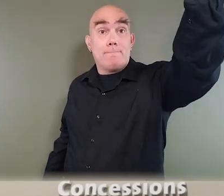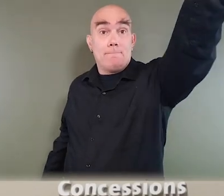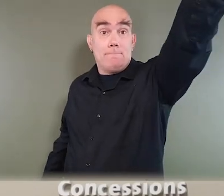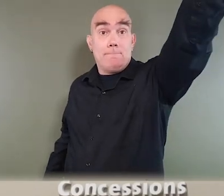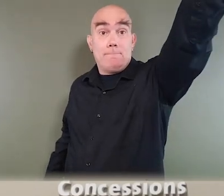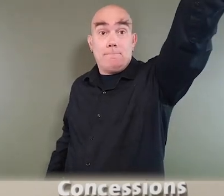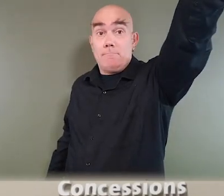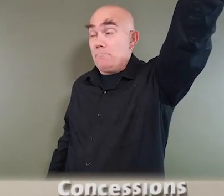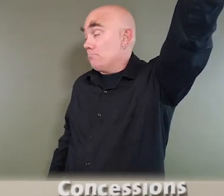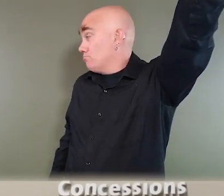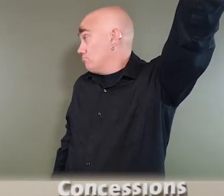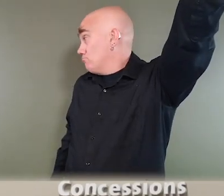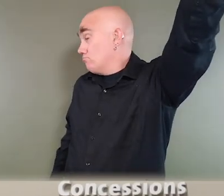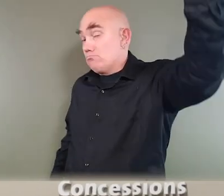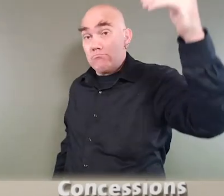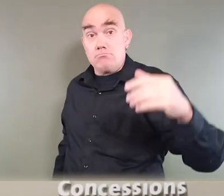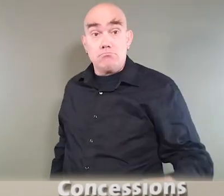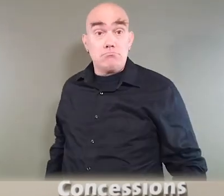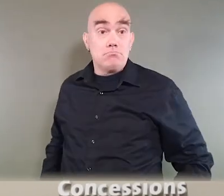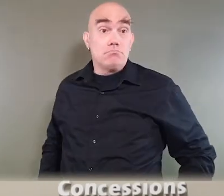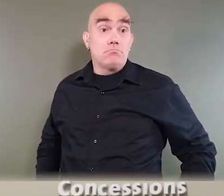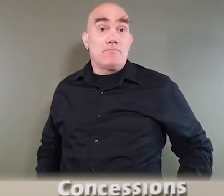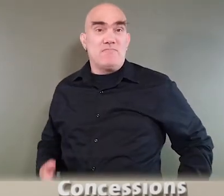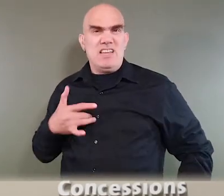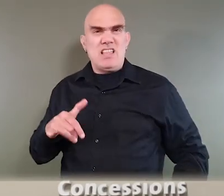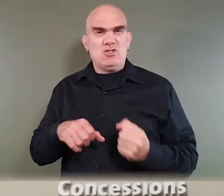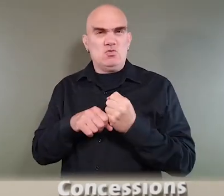Feel the stretch on that side of the body.